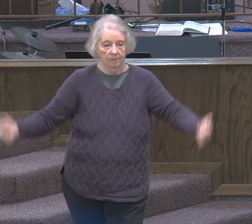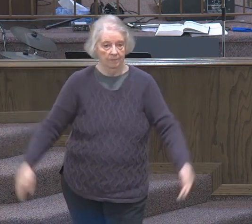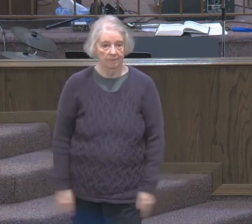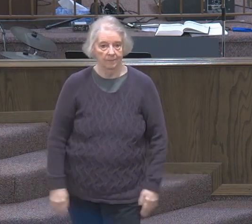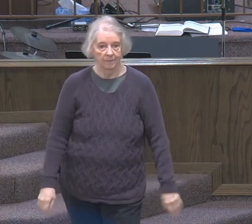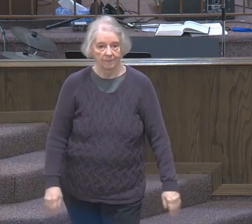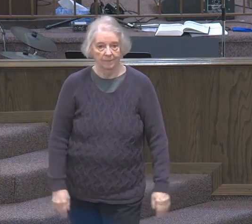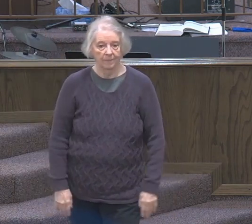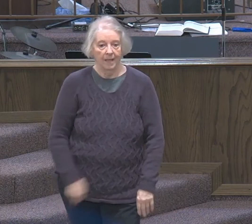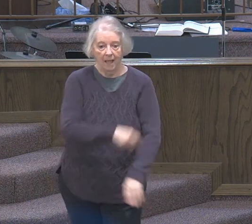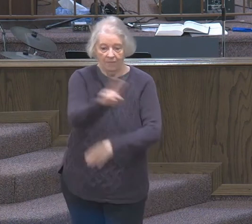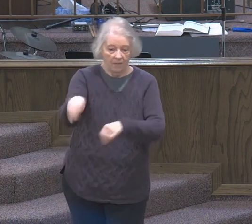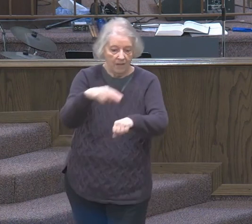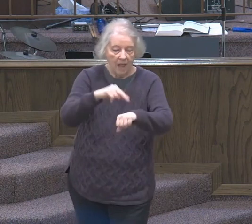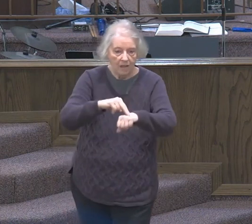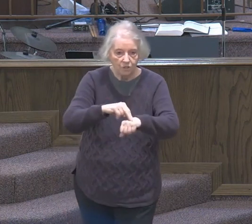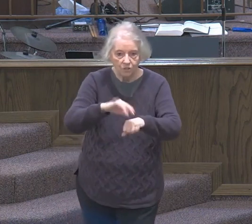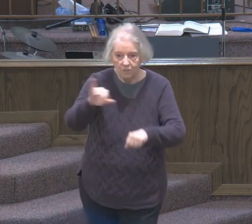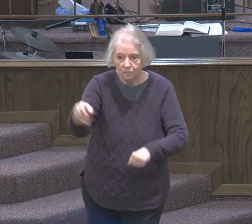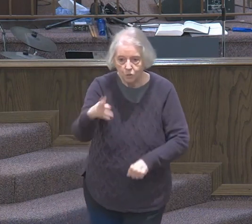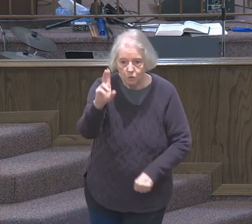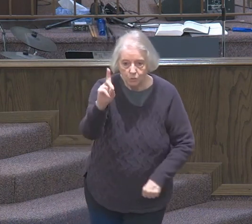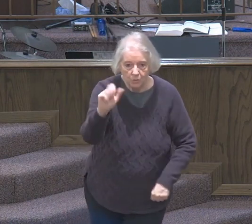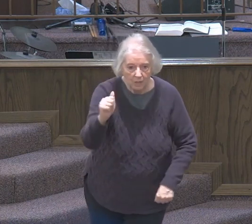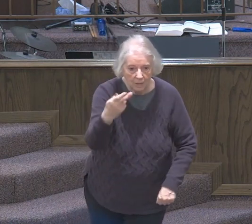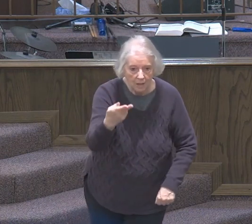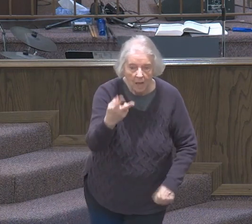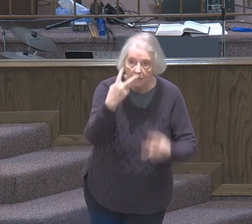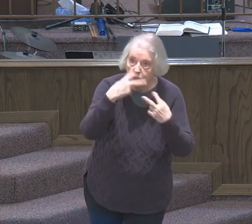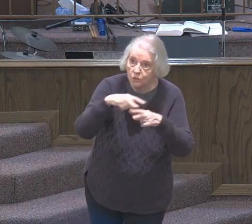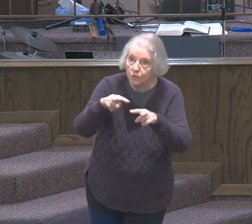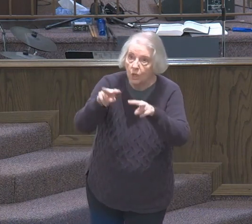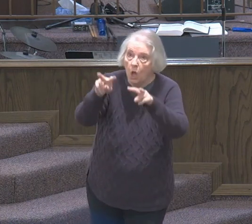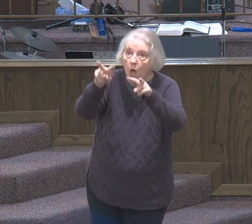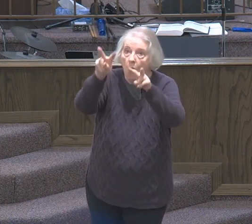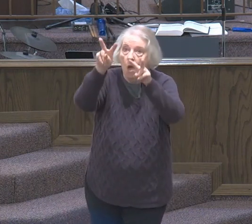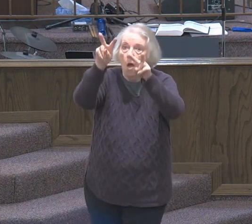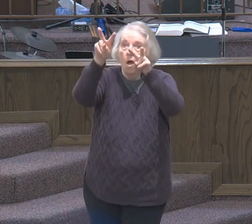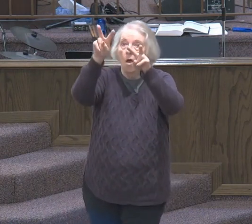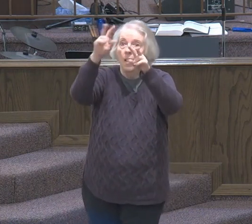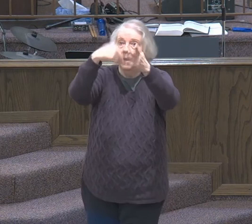Judah got a picture of the might and the power and the strength of God.